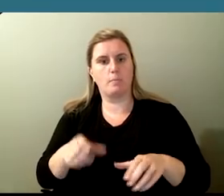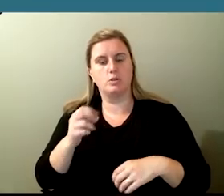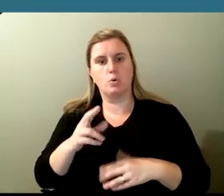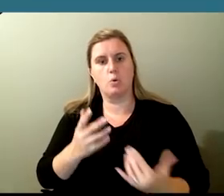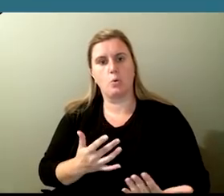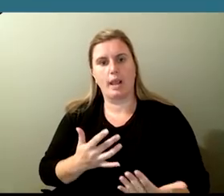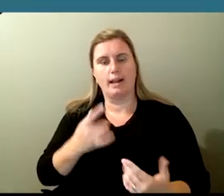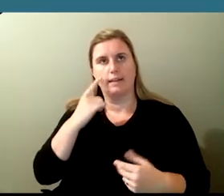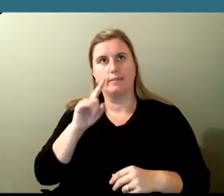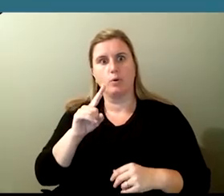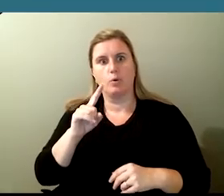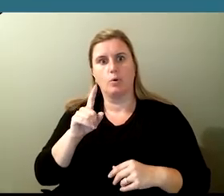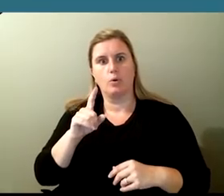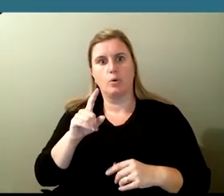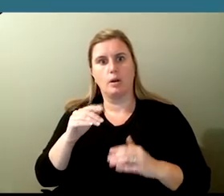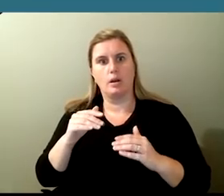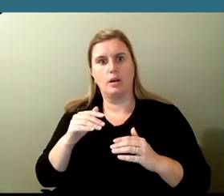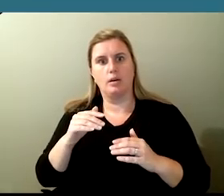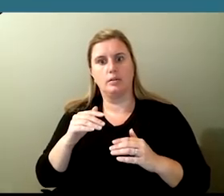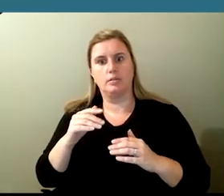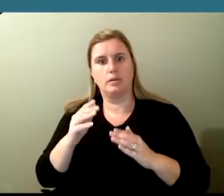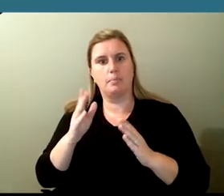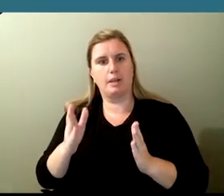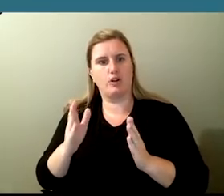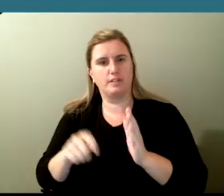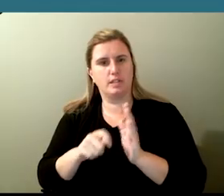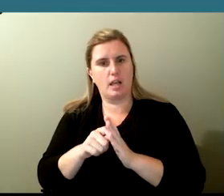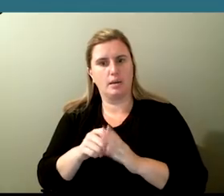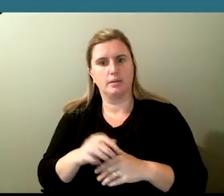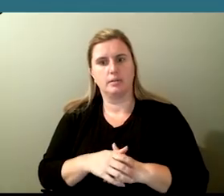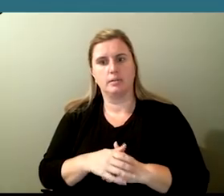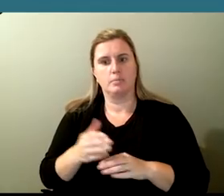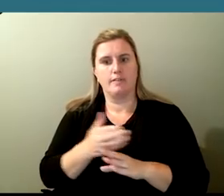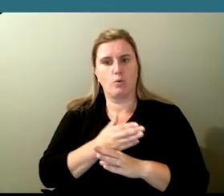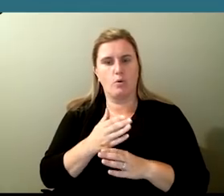waiting for a period of time post performance before feedback is delivered.